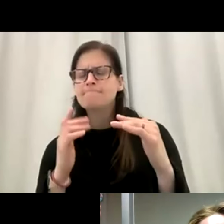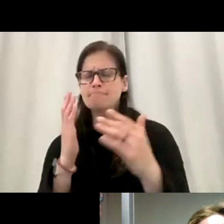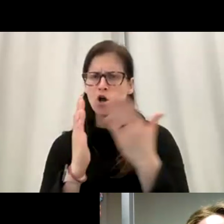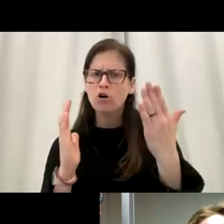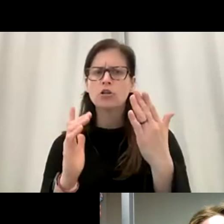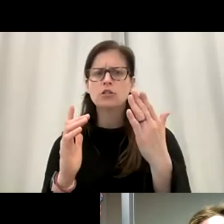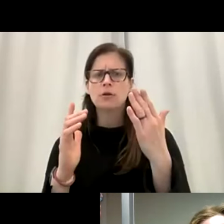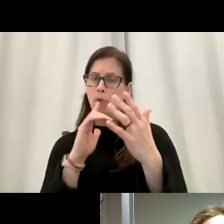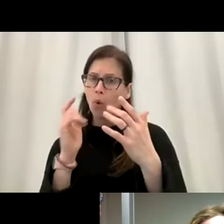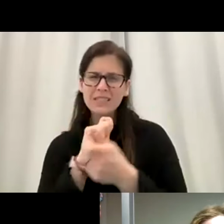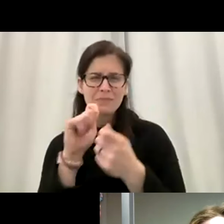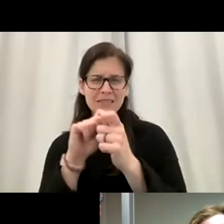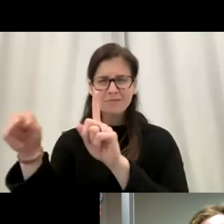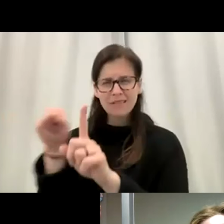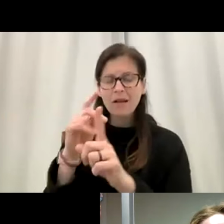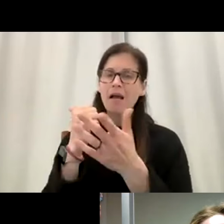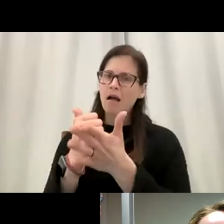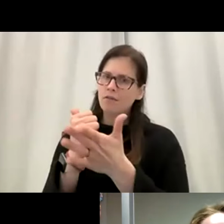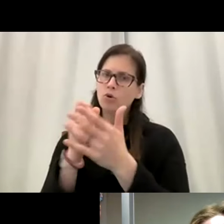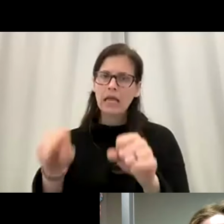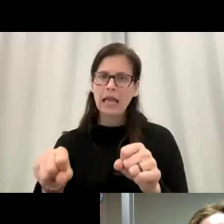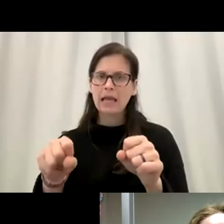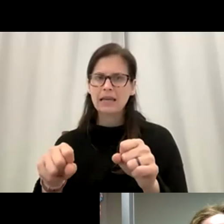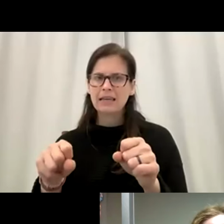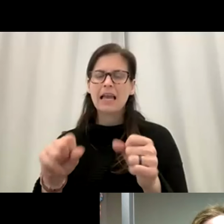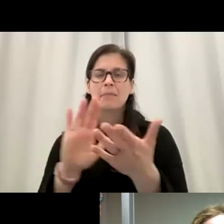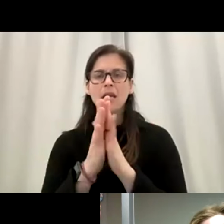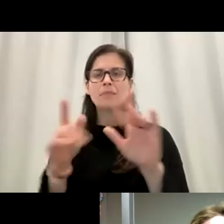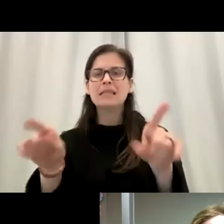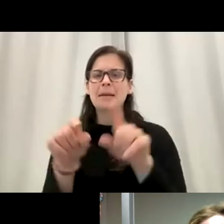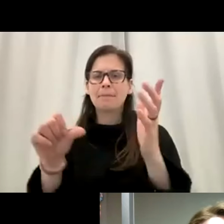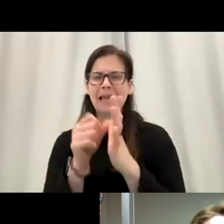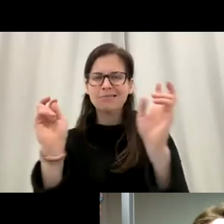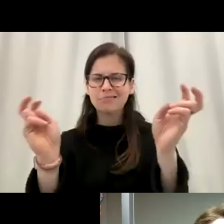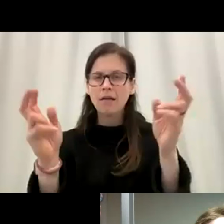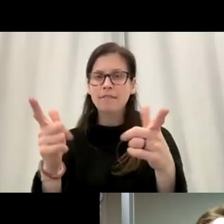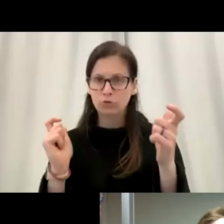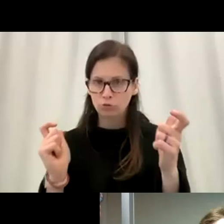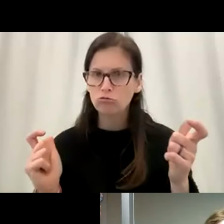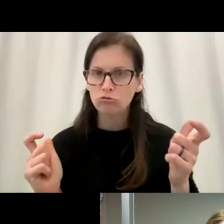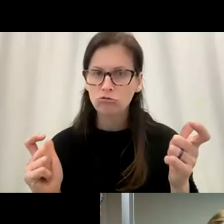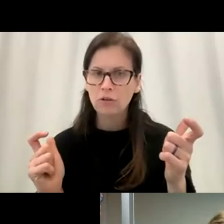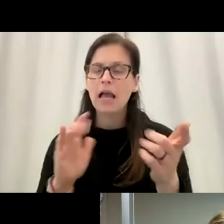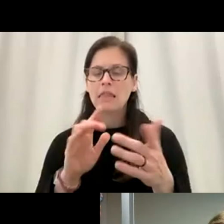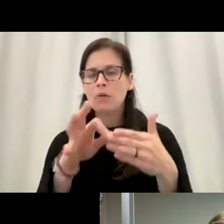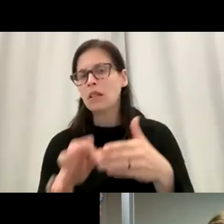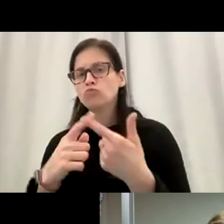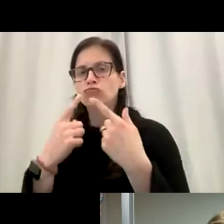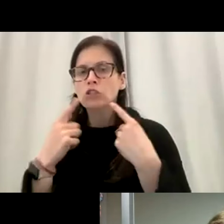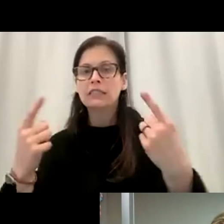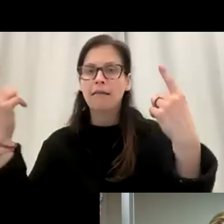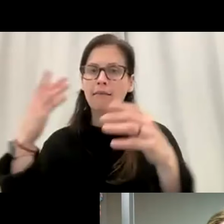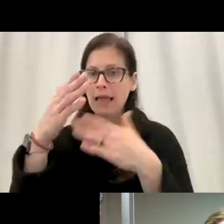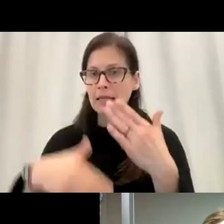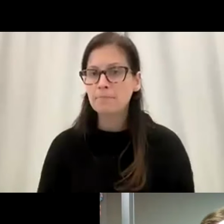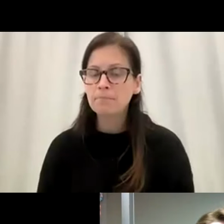be really helpful in just getting on the same page faster to be able to be successful in the end.